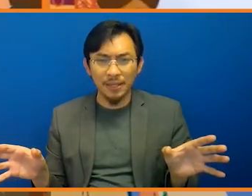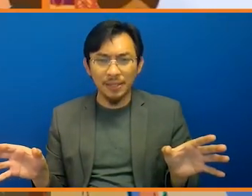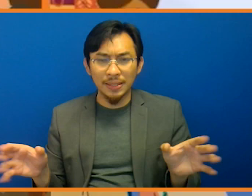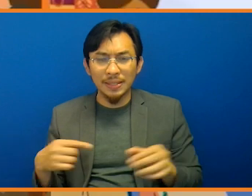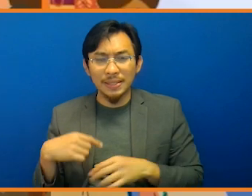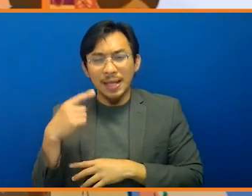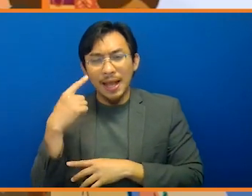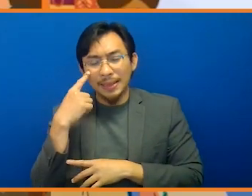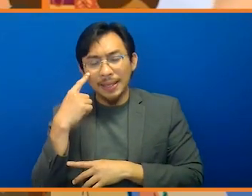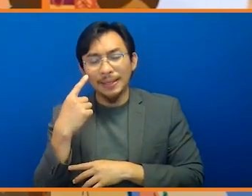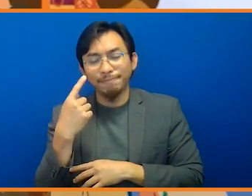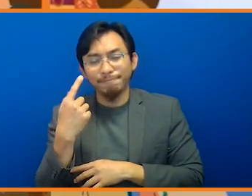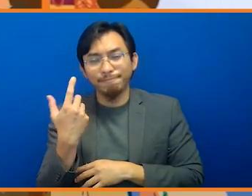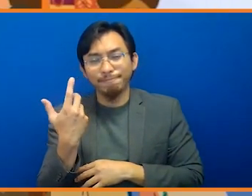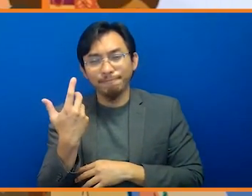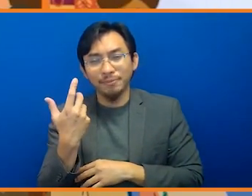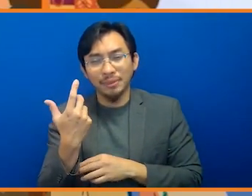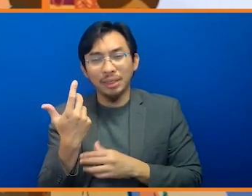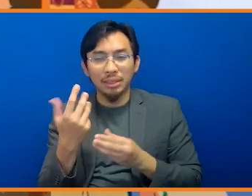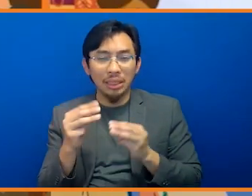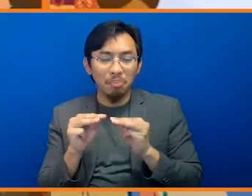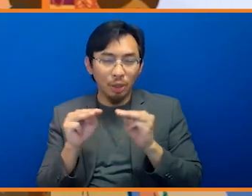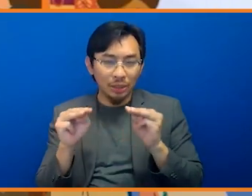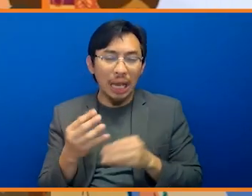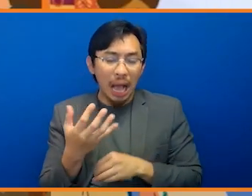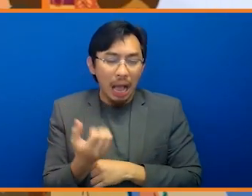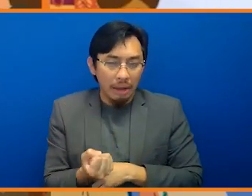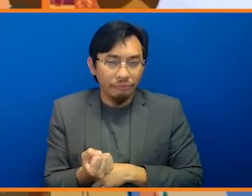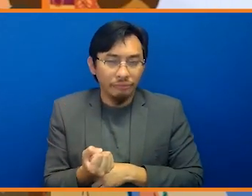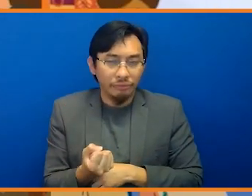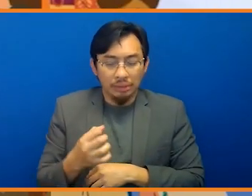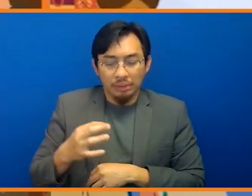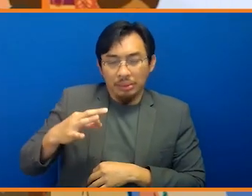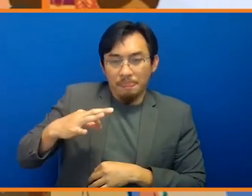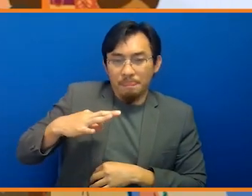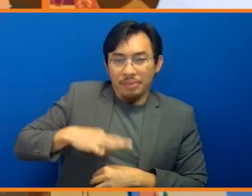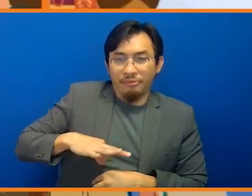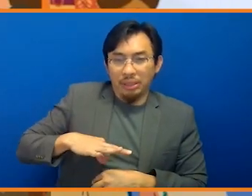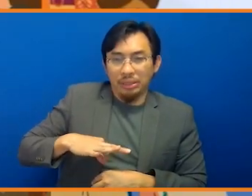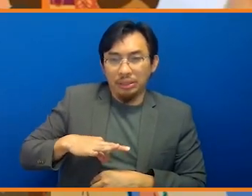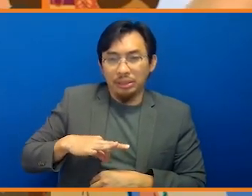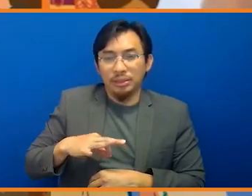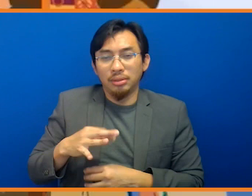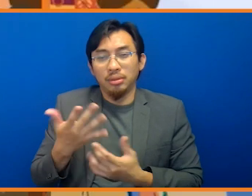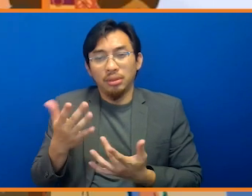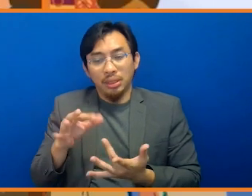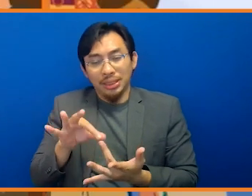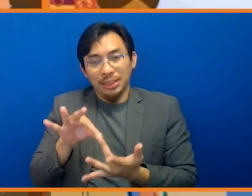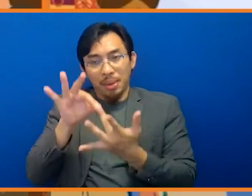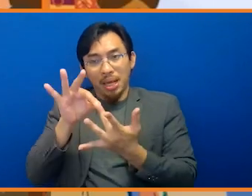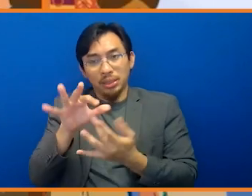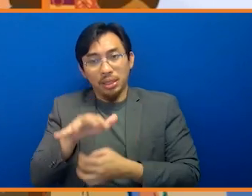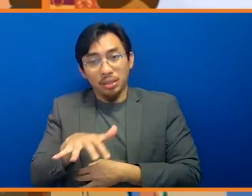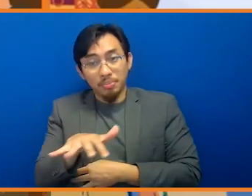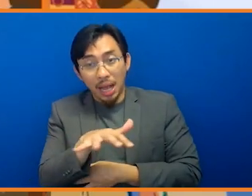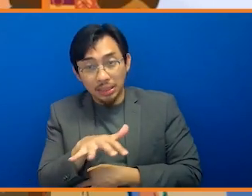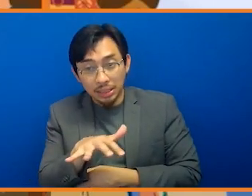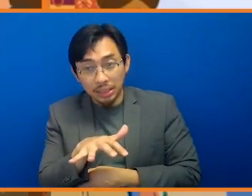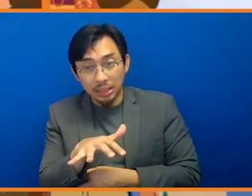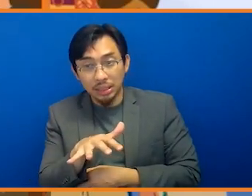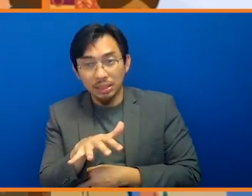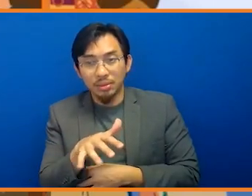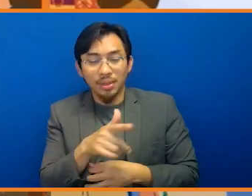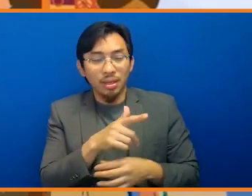I think museum has some advantage. This is a special space separated